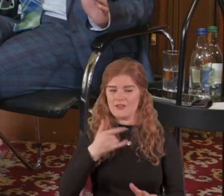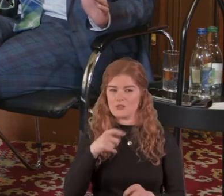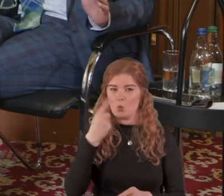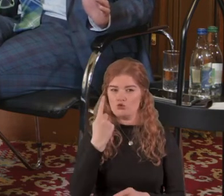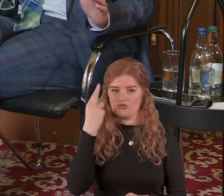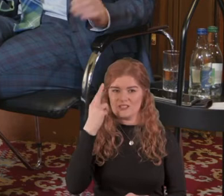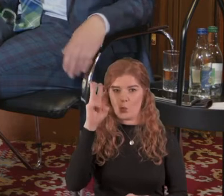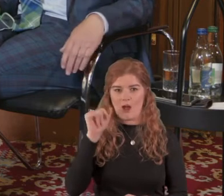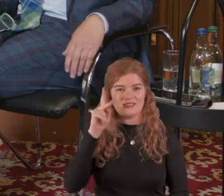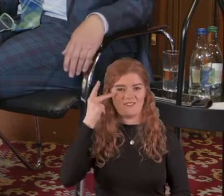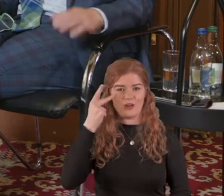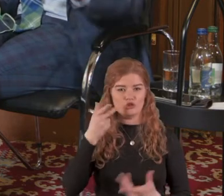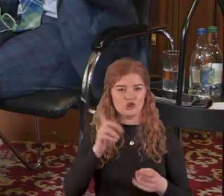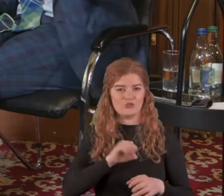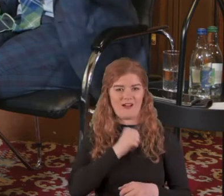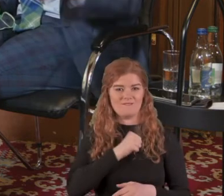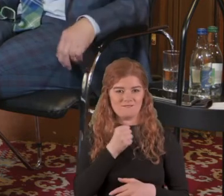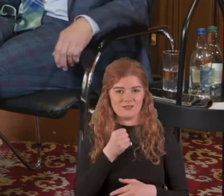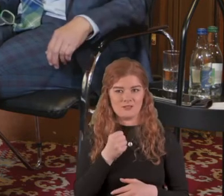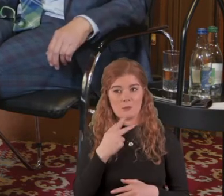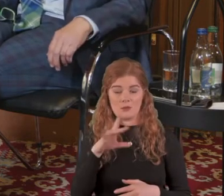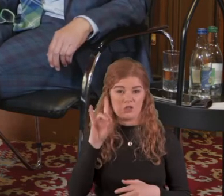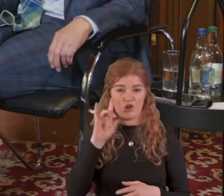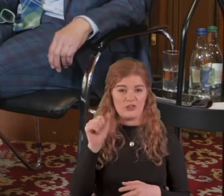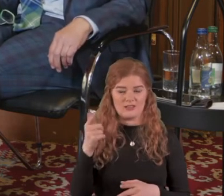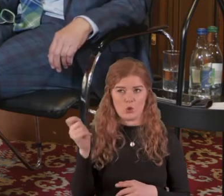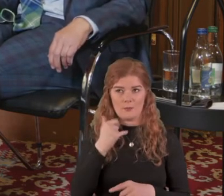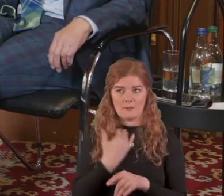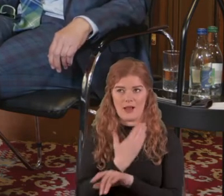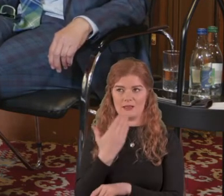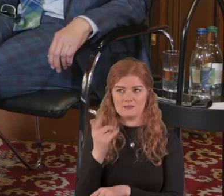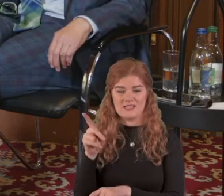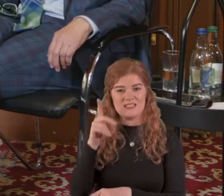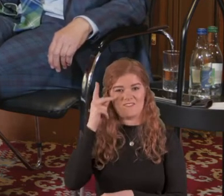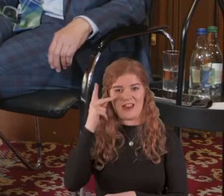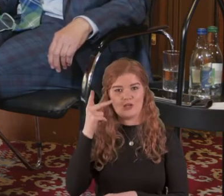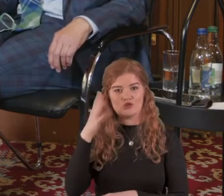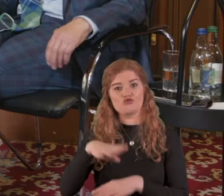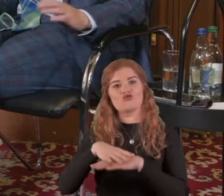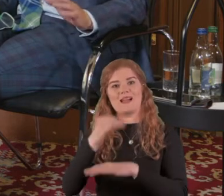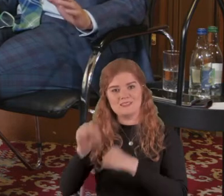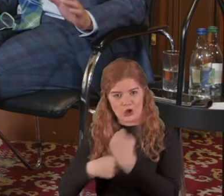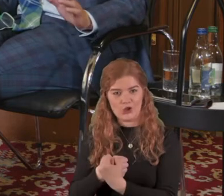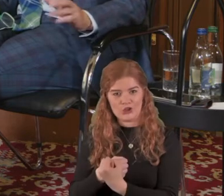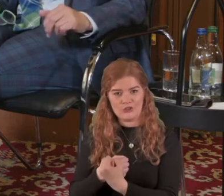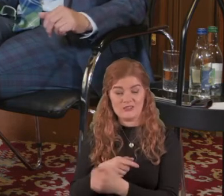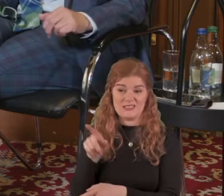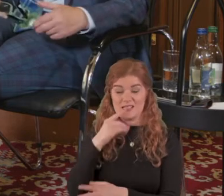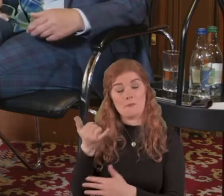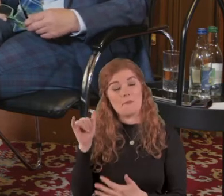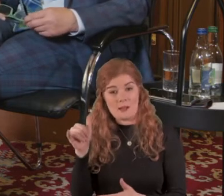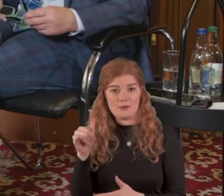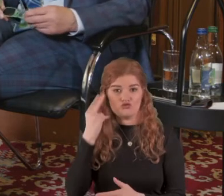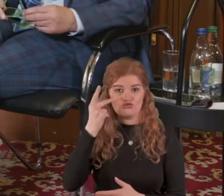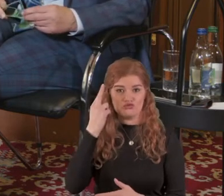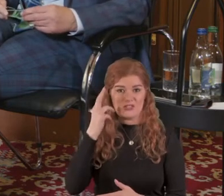Valera survives. I heard that put to me the other day by De Valera's grandson, that possibly the reason he